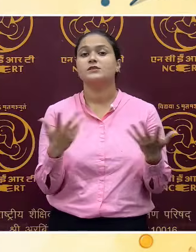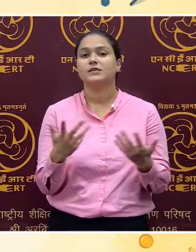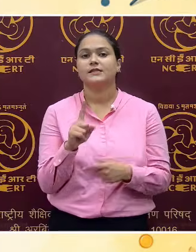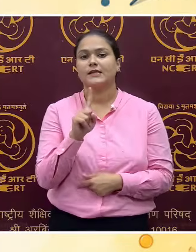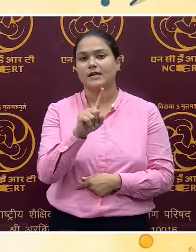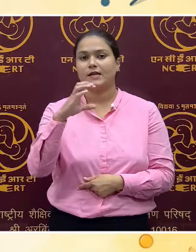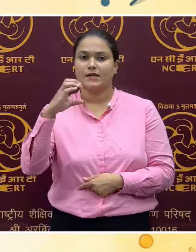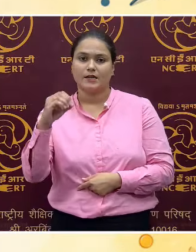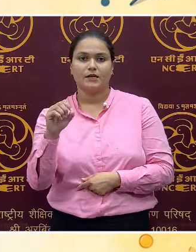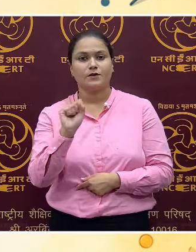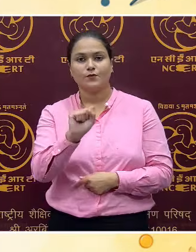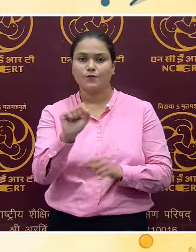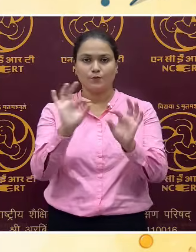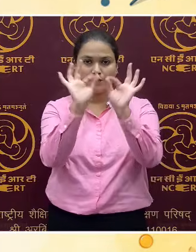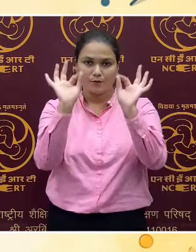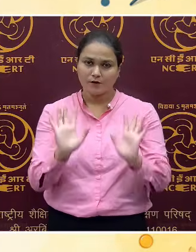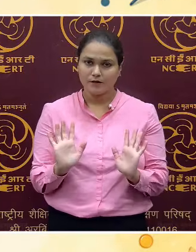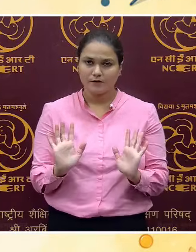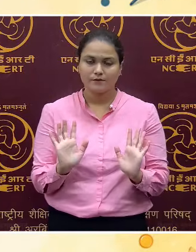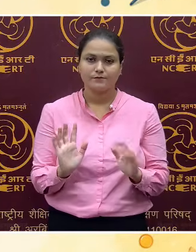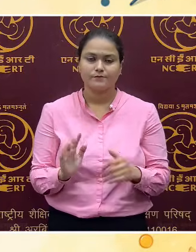it? Yes. Okay.